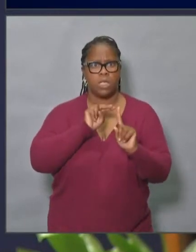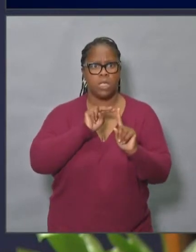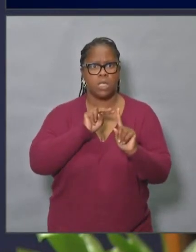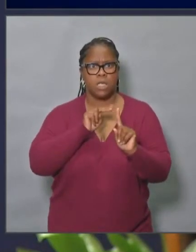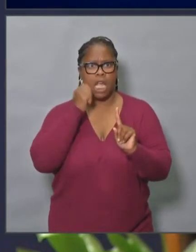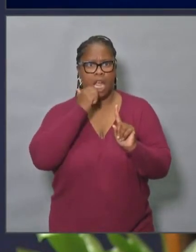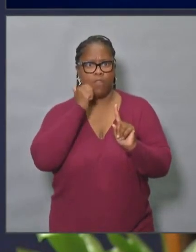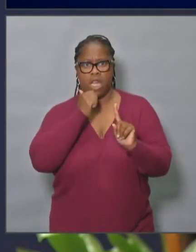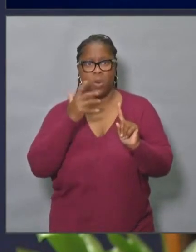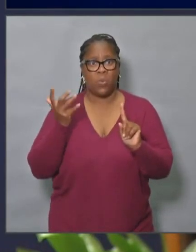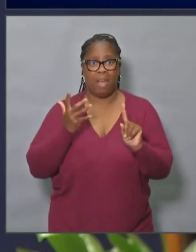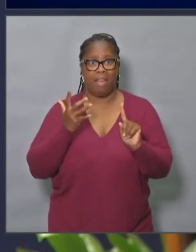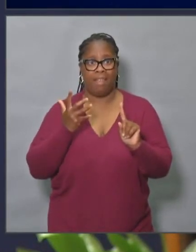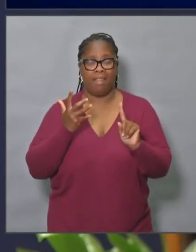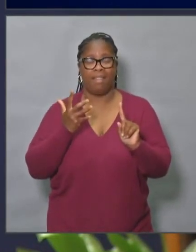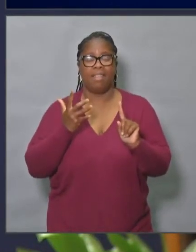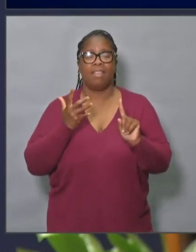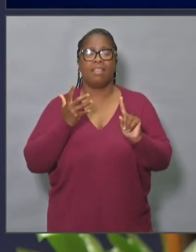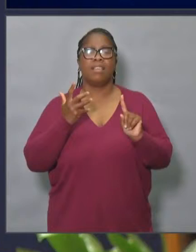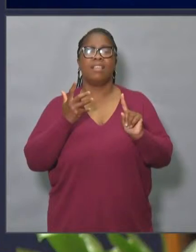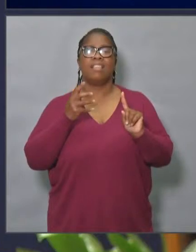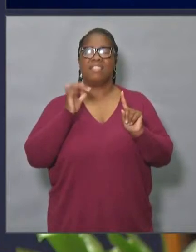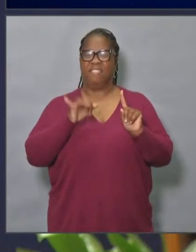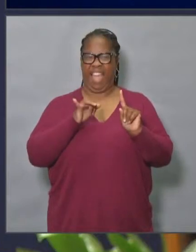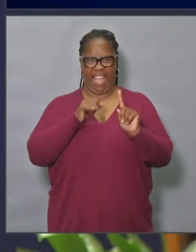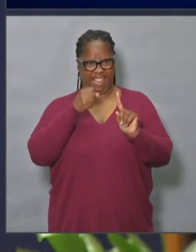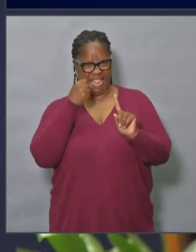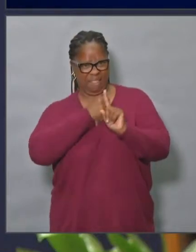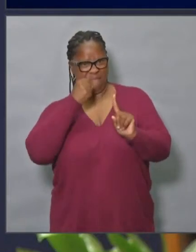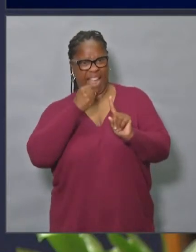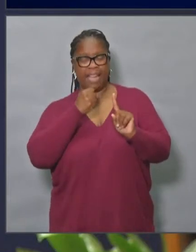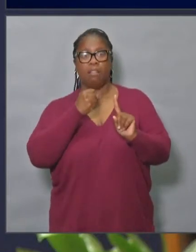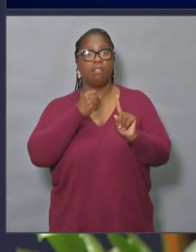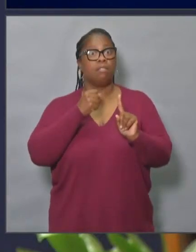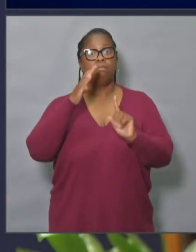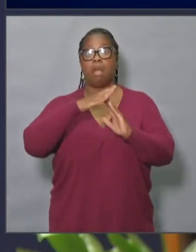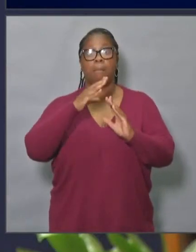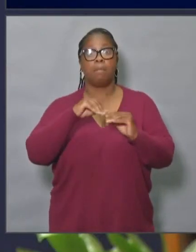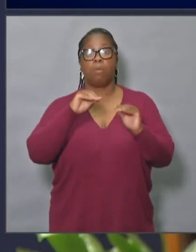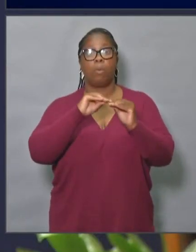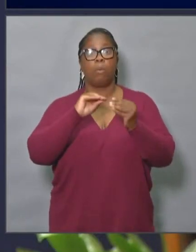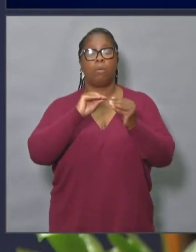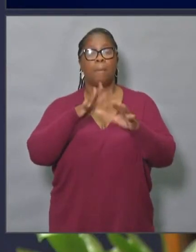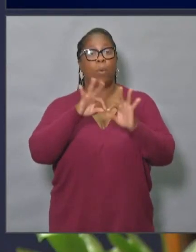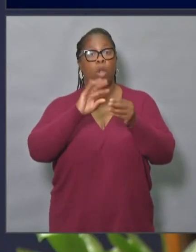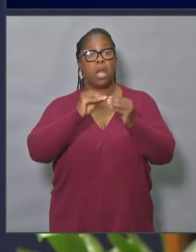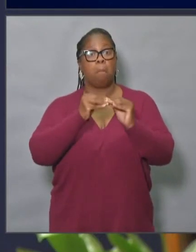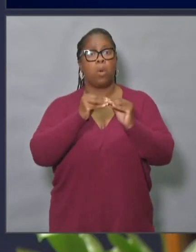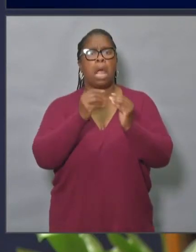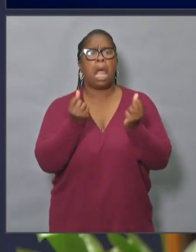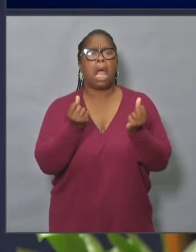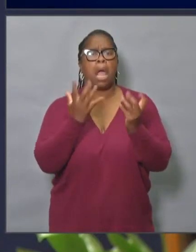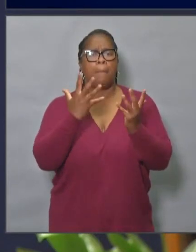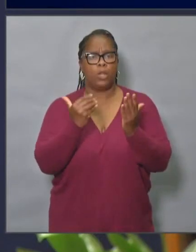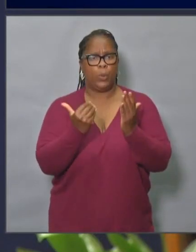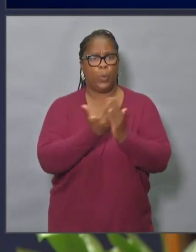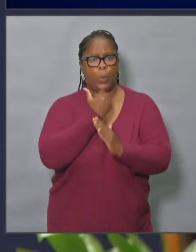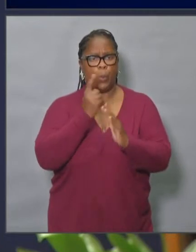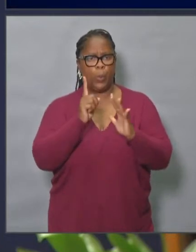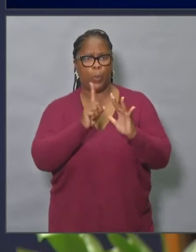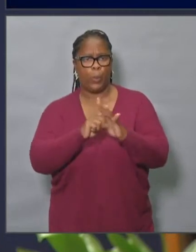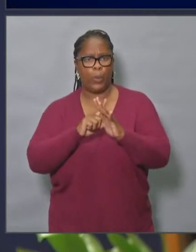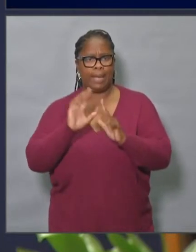the impact of the virus is on the community and the trajectory ahead is to look at the number of new cases that are reported every day. Again, this is not